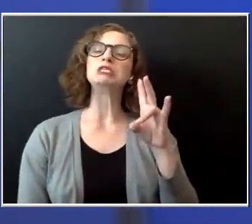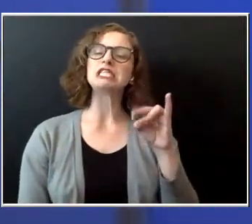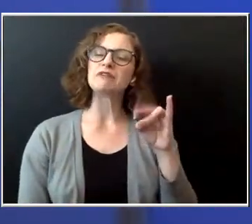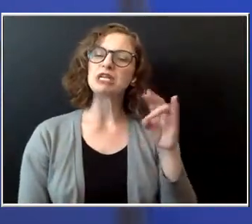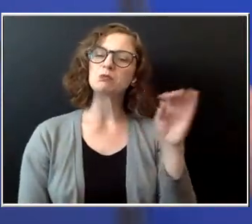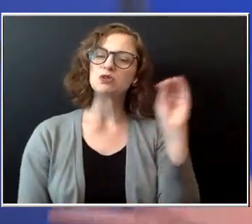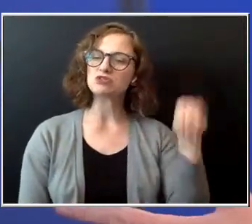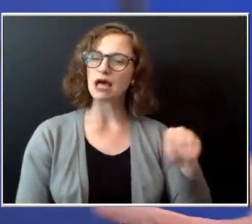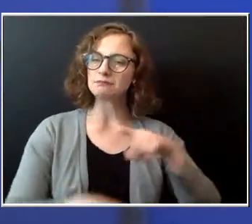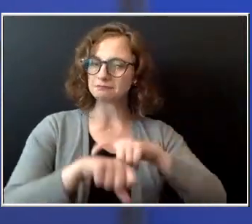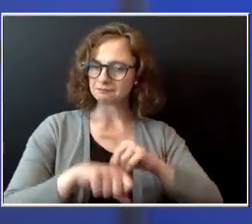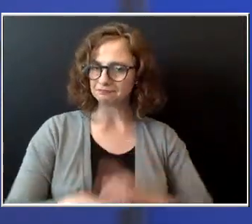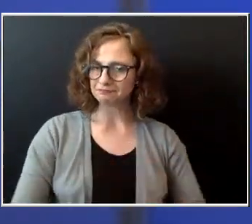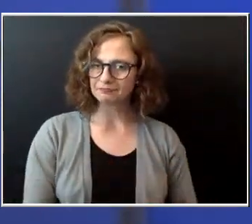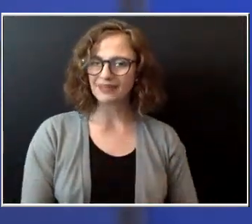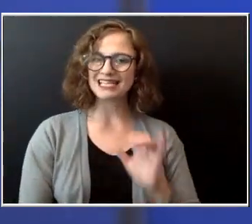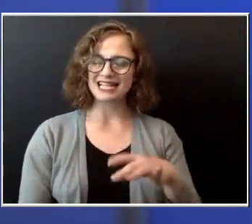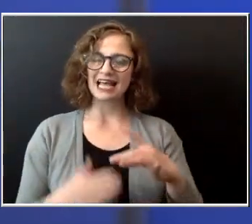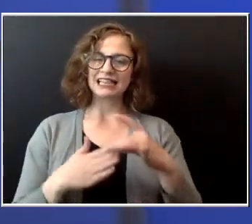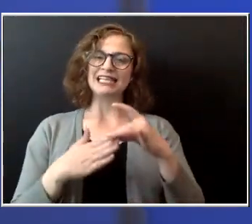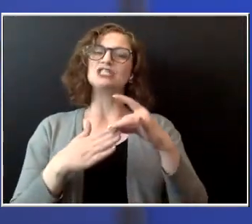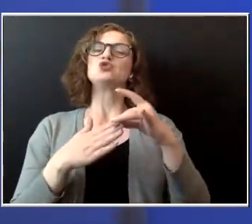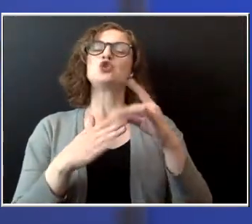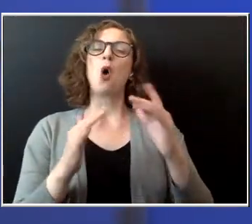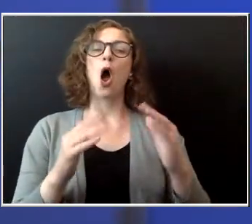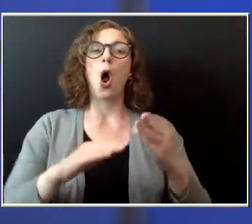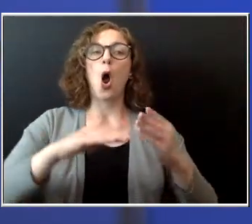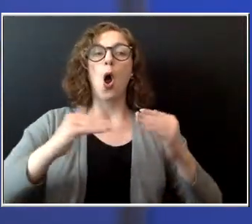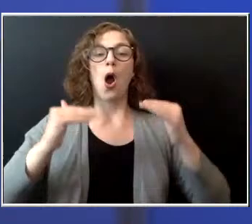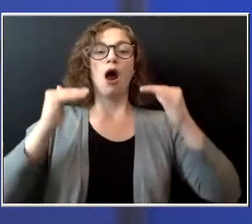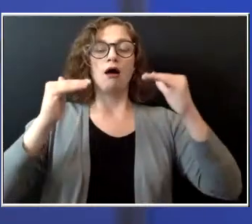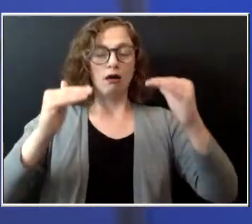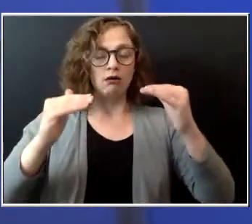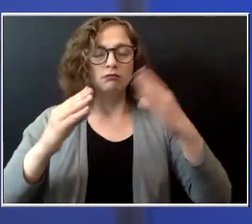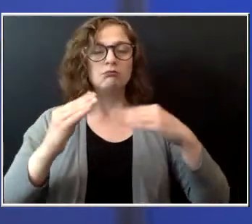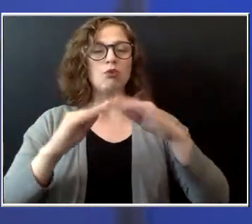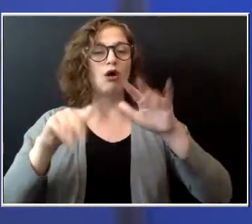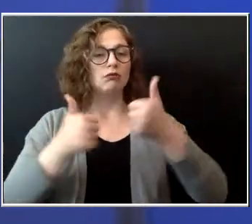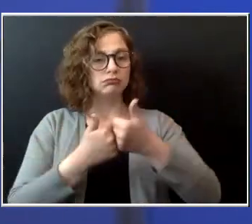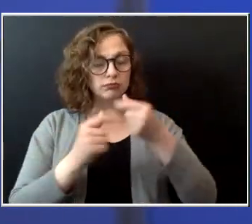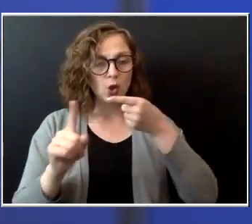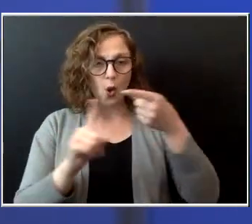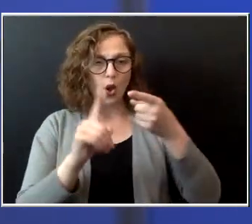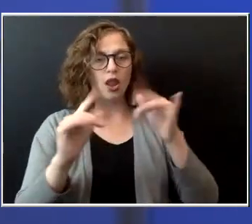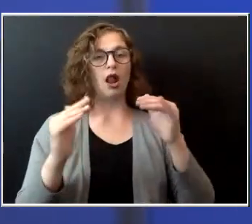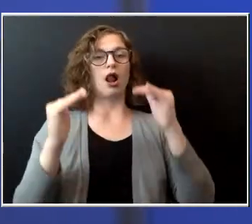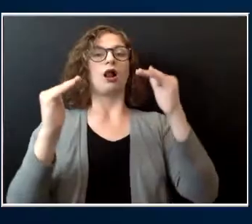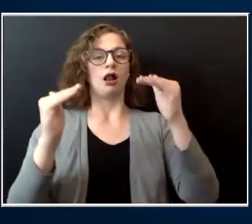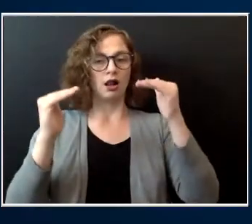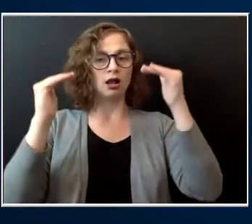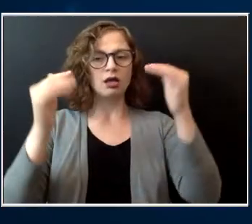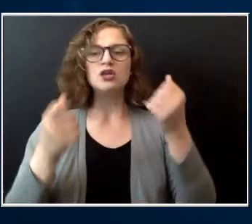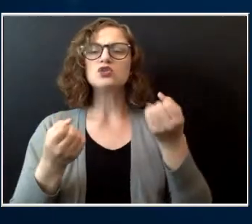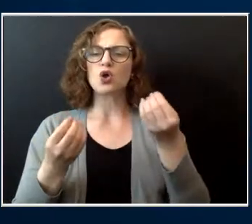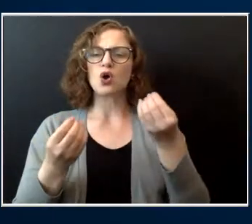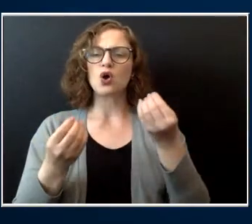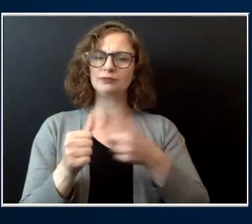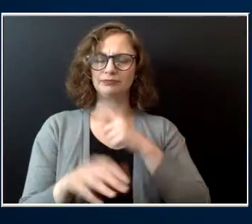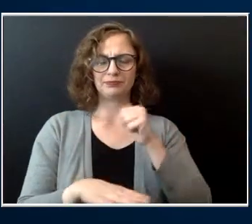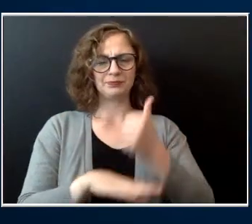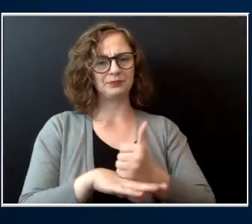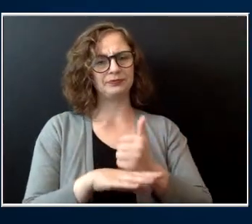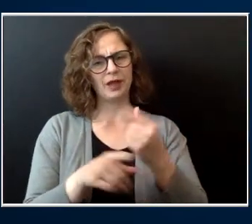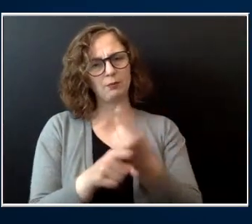to a harder goal and a harder goal. So I think setting appropriate goals would be something I'd start with. You know, I was just going to say, I think